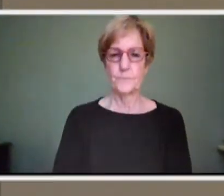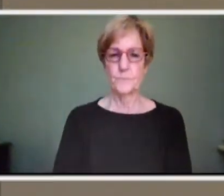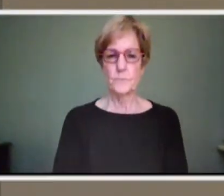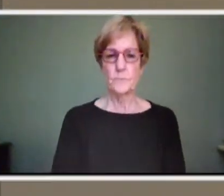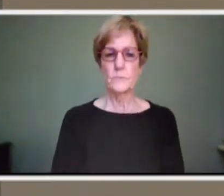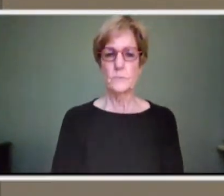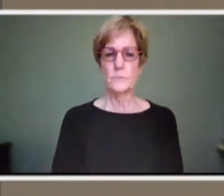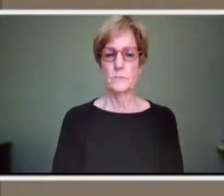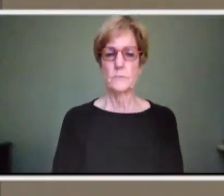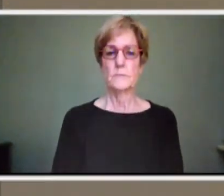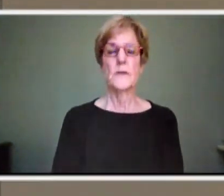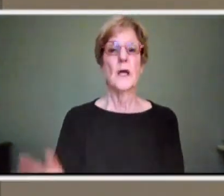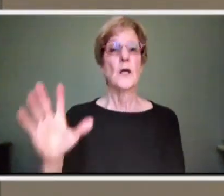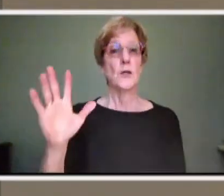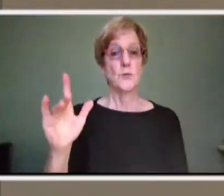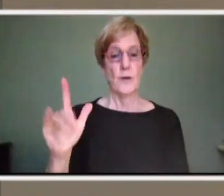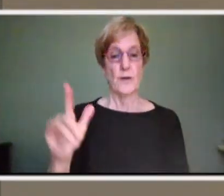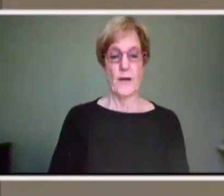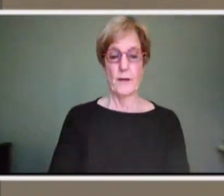number 25,